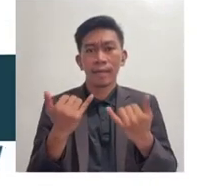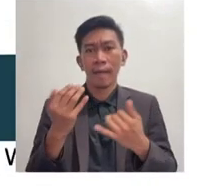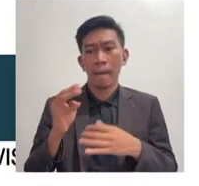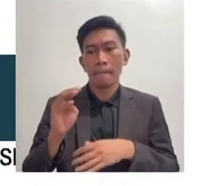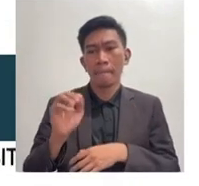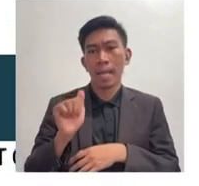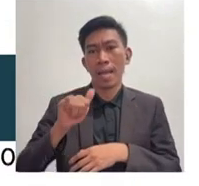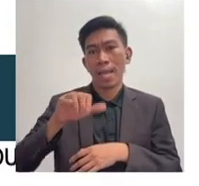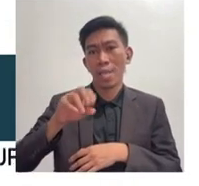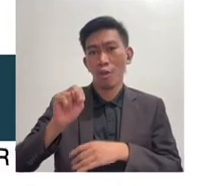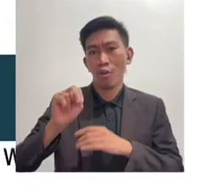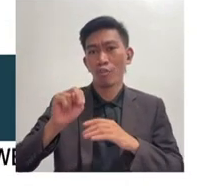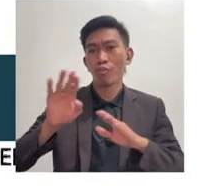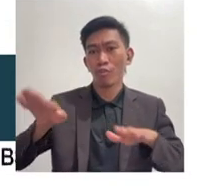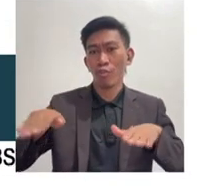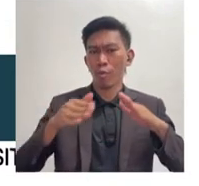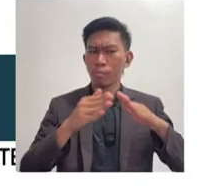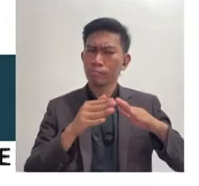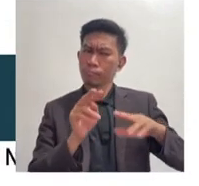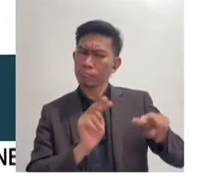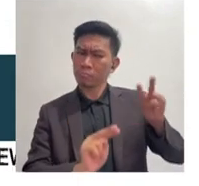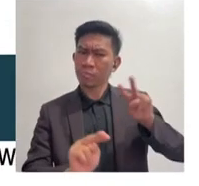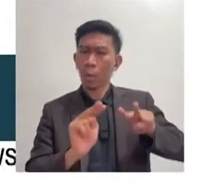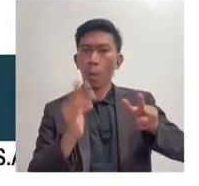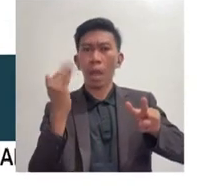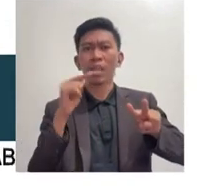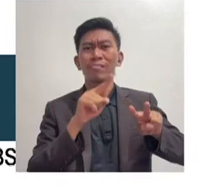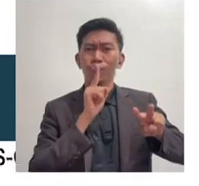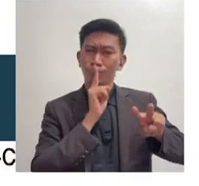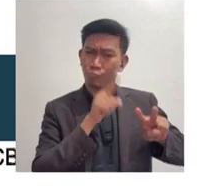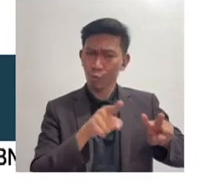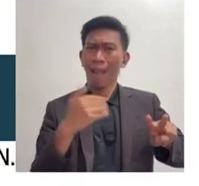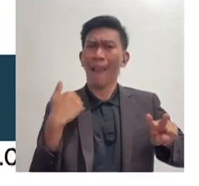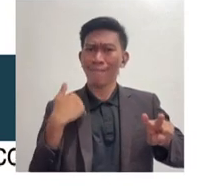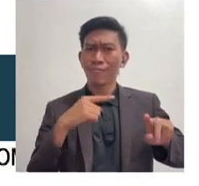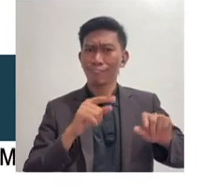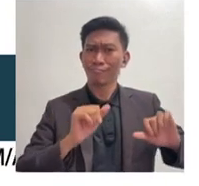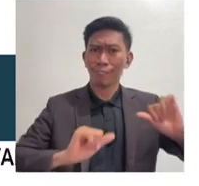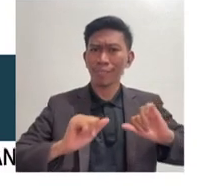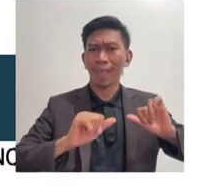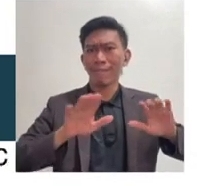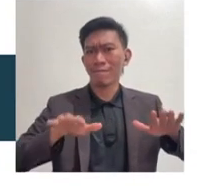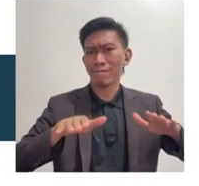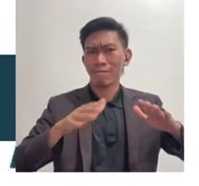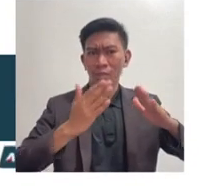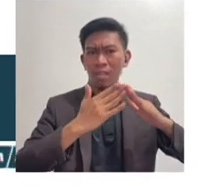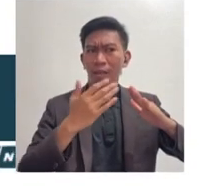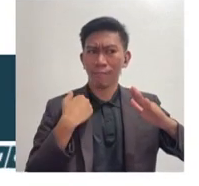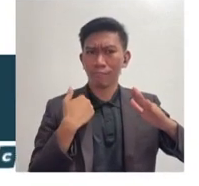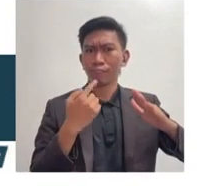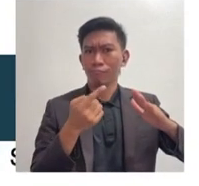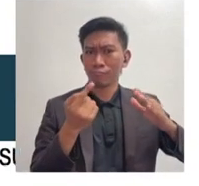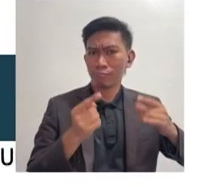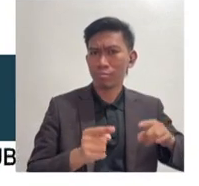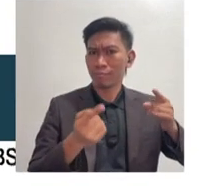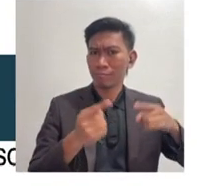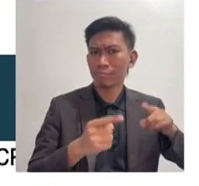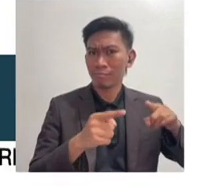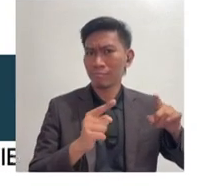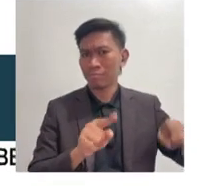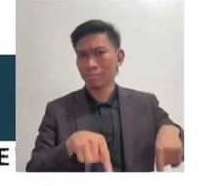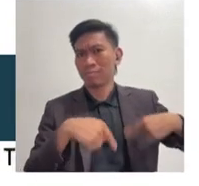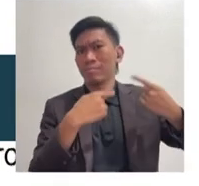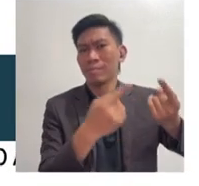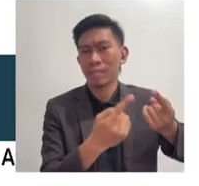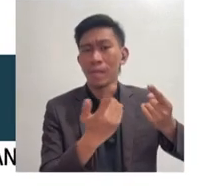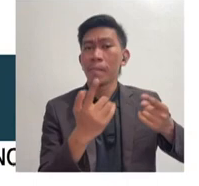well observed, considering that it is an active volcano. Based on the symptoms, on the signs that you're seeing right now, how